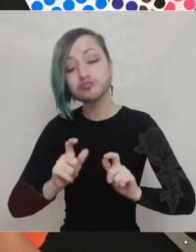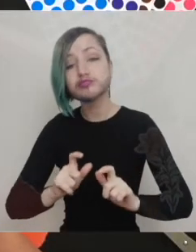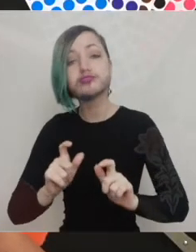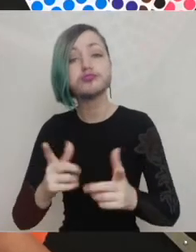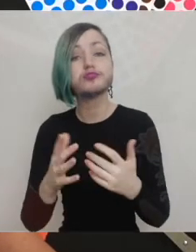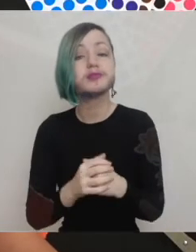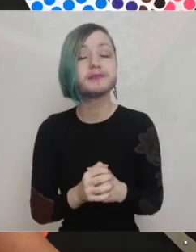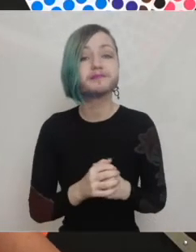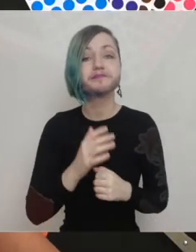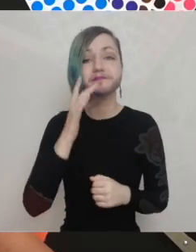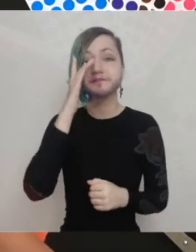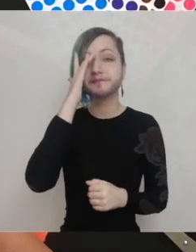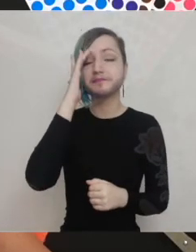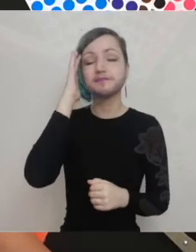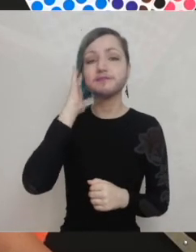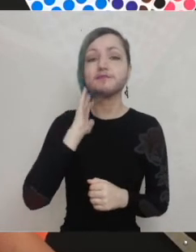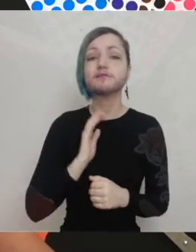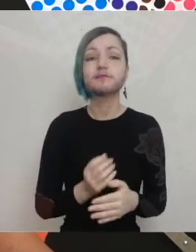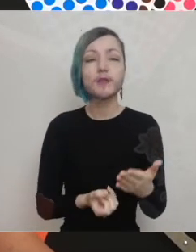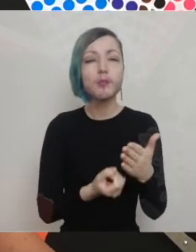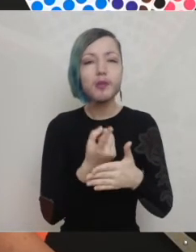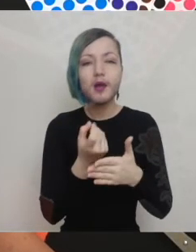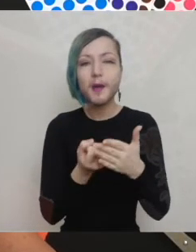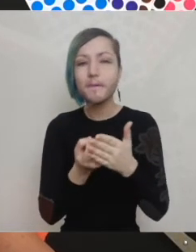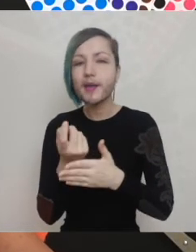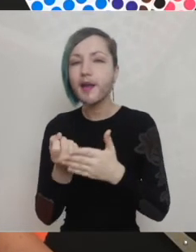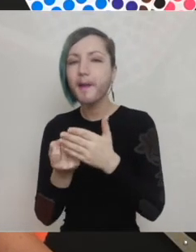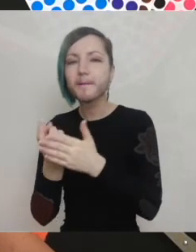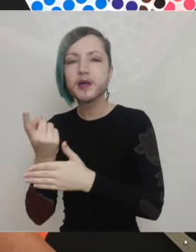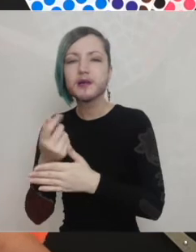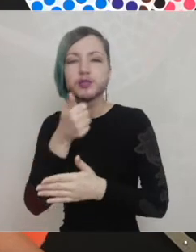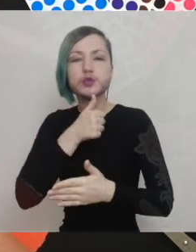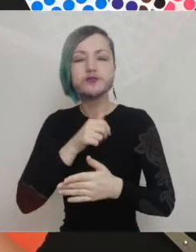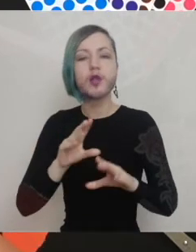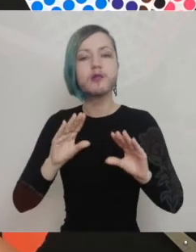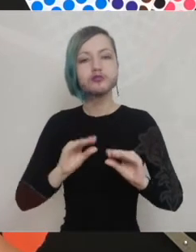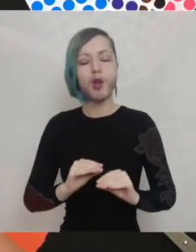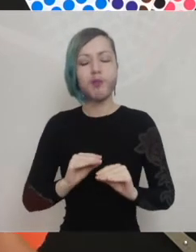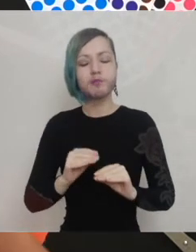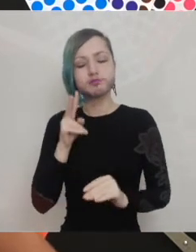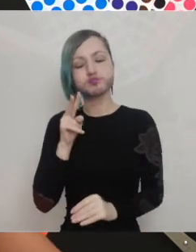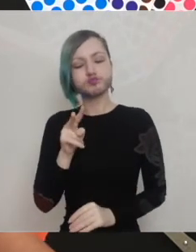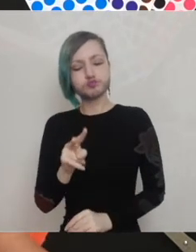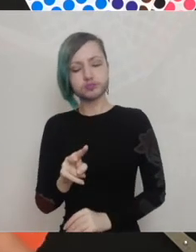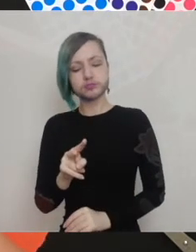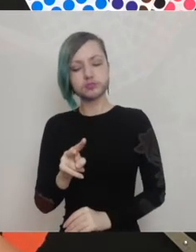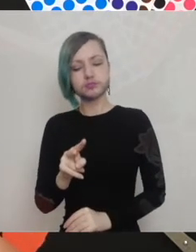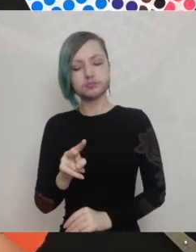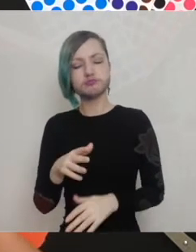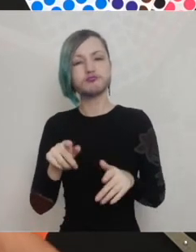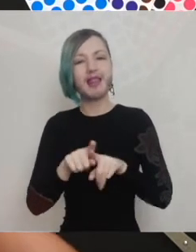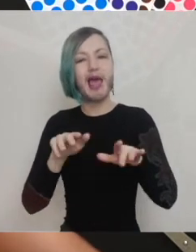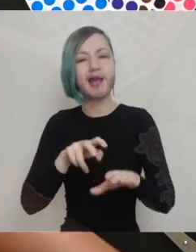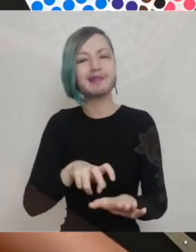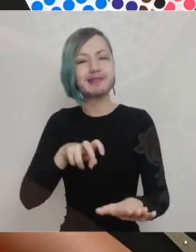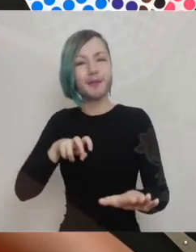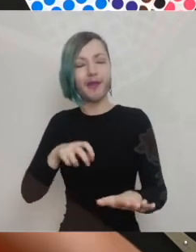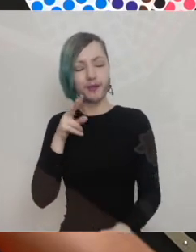So you may from time to time want to just stop and have a look at what you've created, kind of step back from